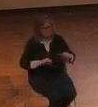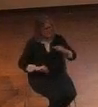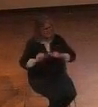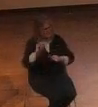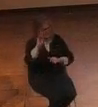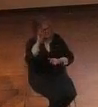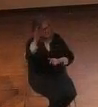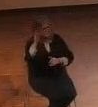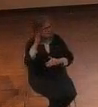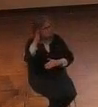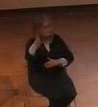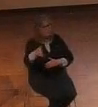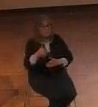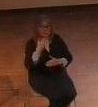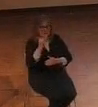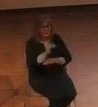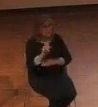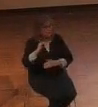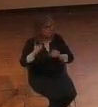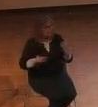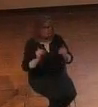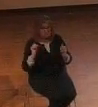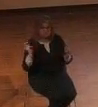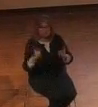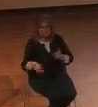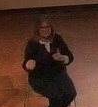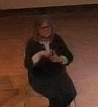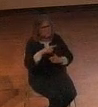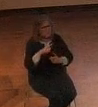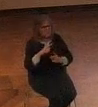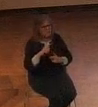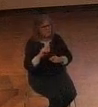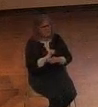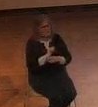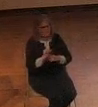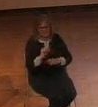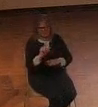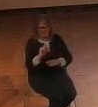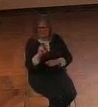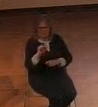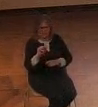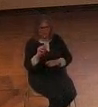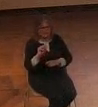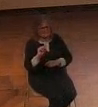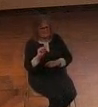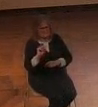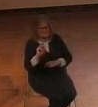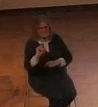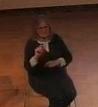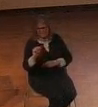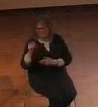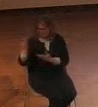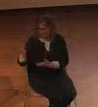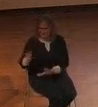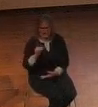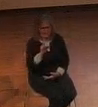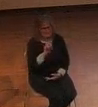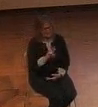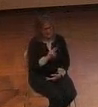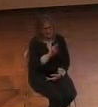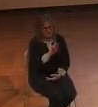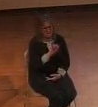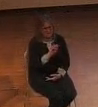So good afternoon, welcome everyone to our work of literary merit with Dr. Kim Hester Williams